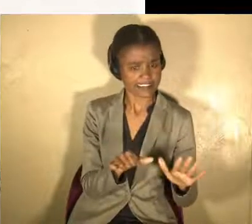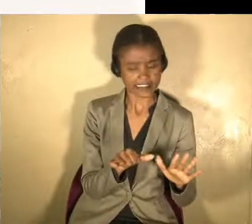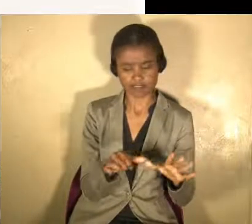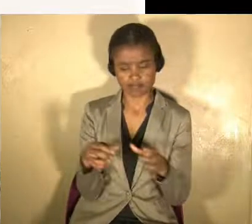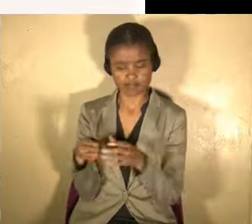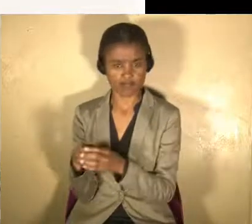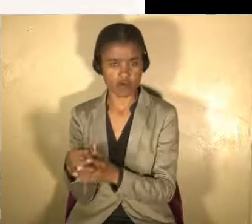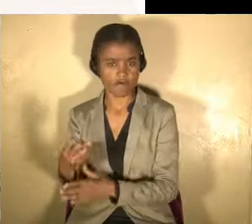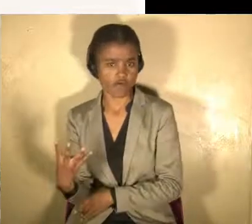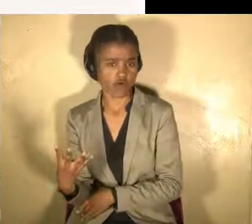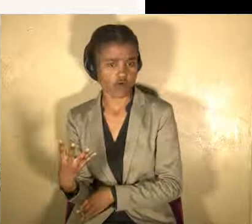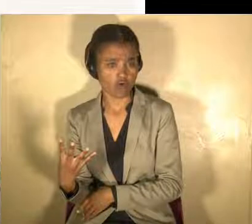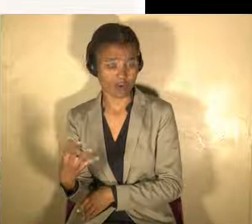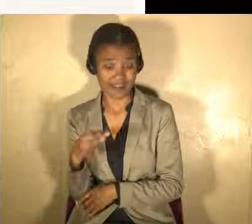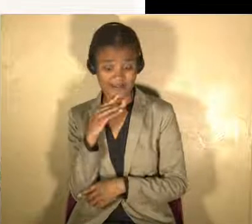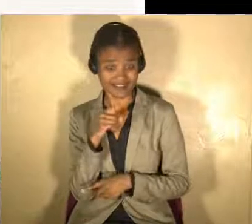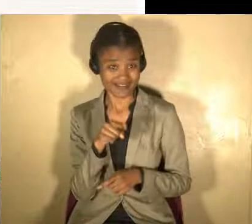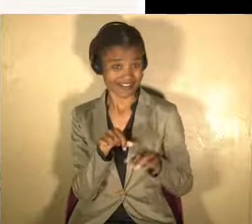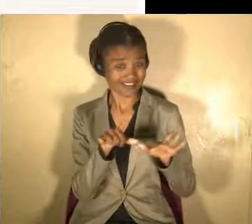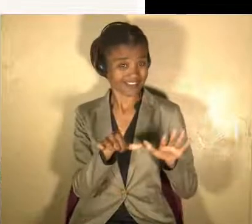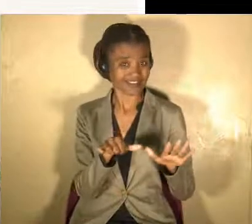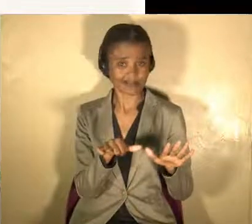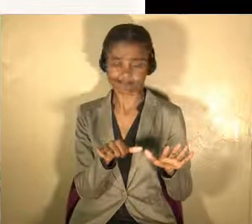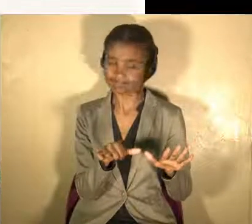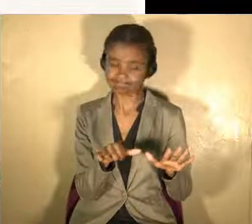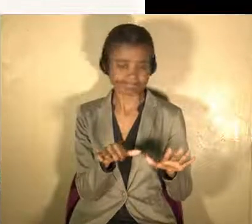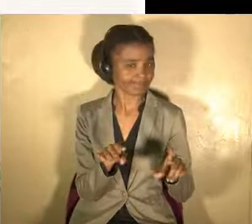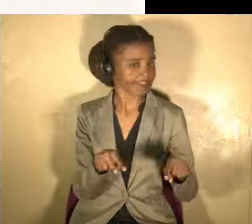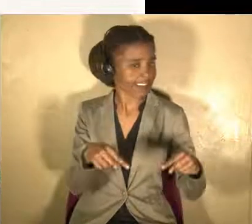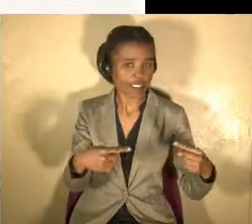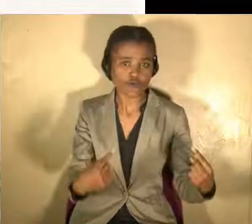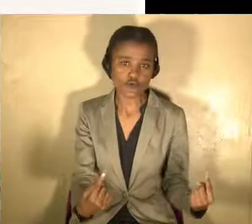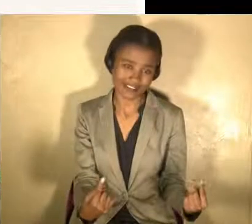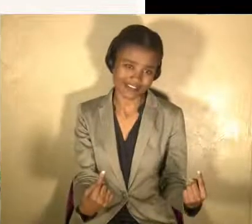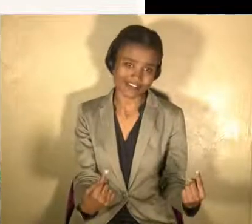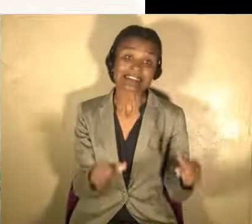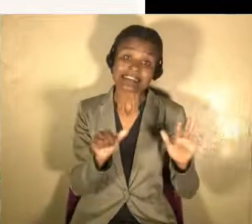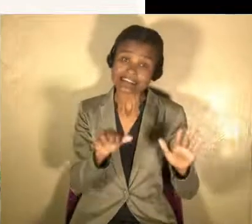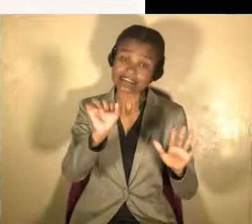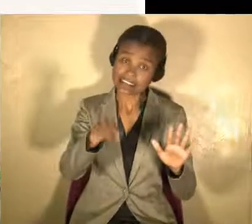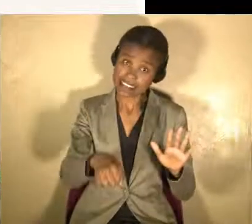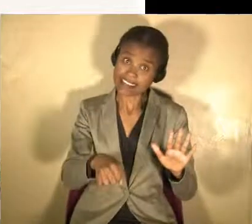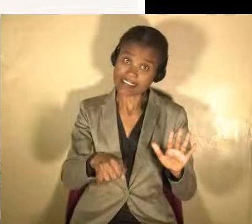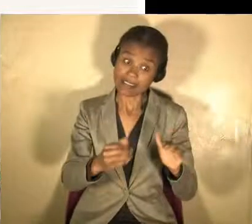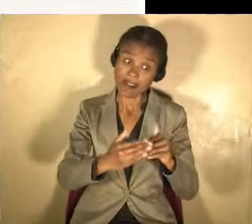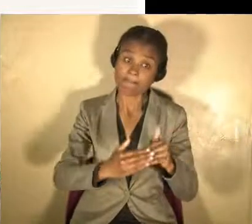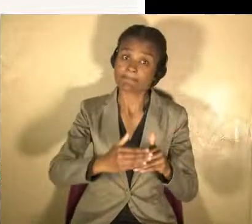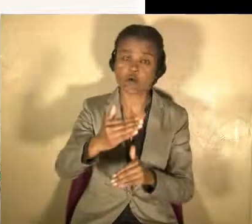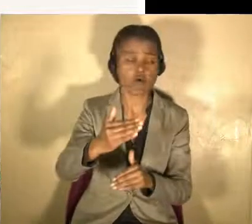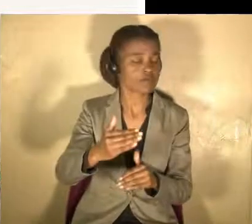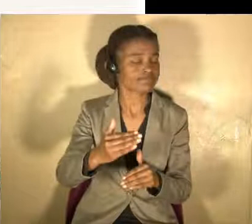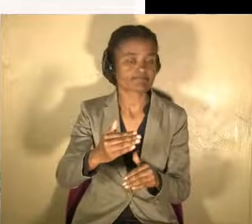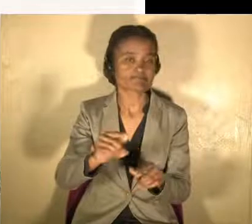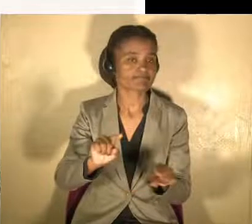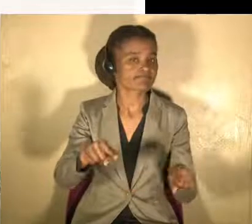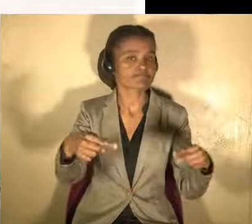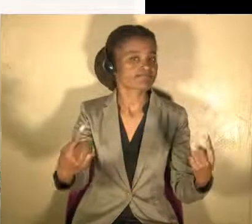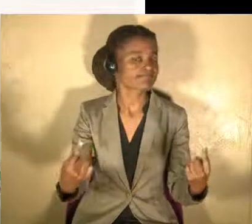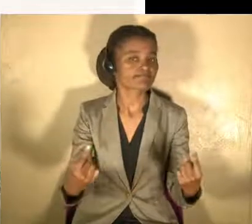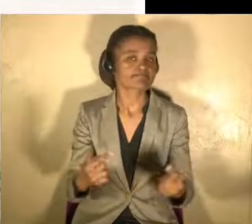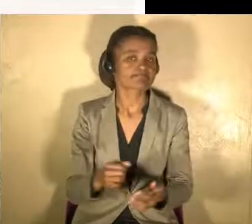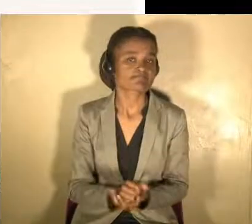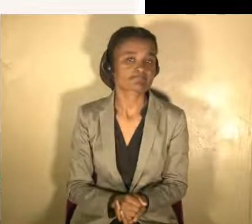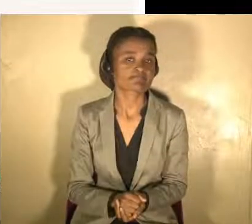So that household, it should contain 6 children, but not less than, but not more than that. Not